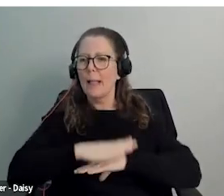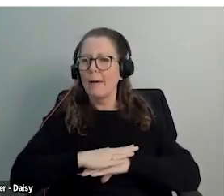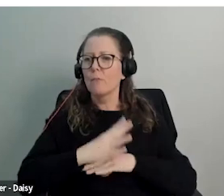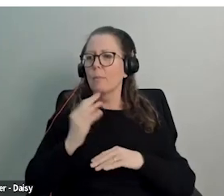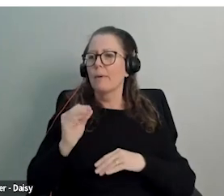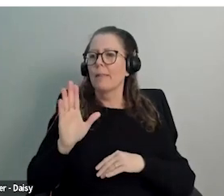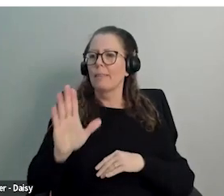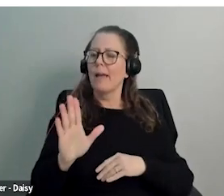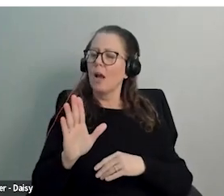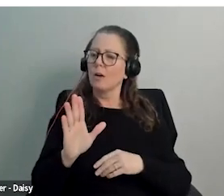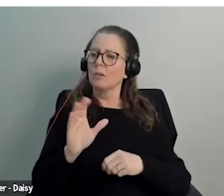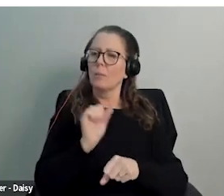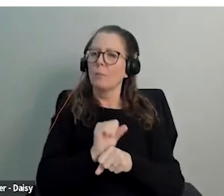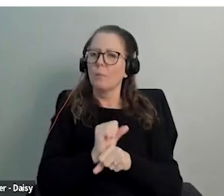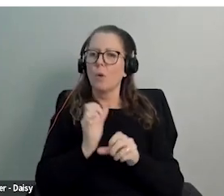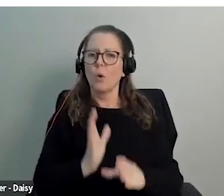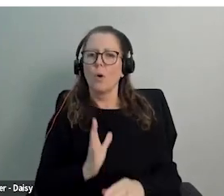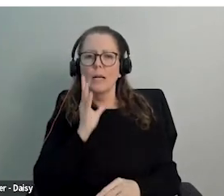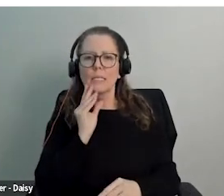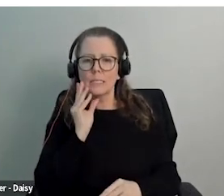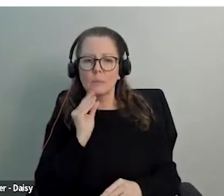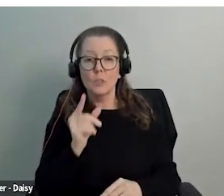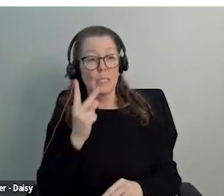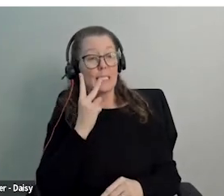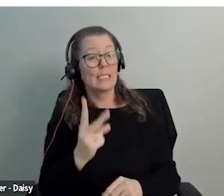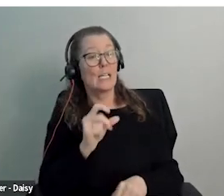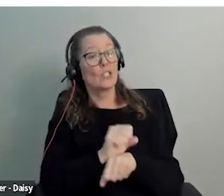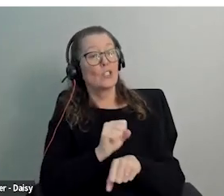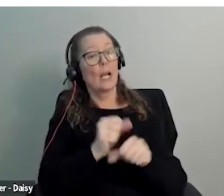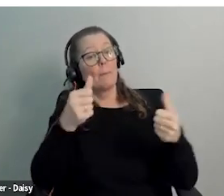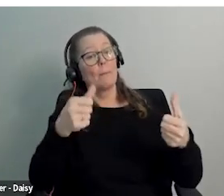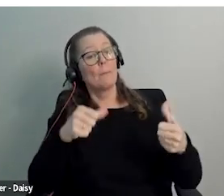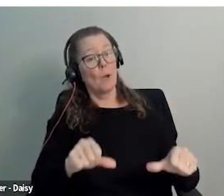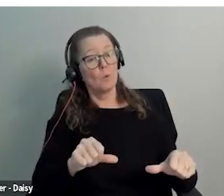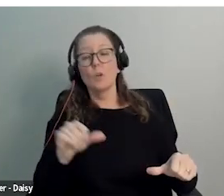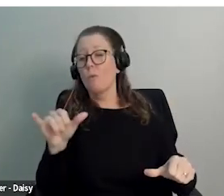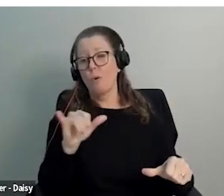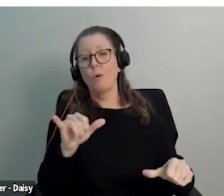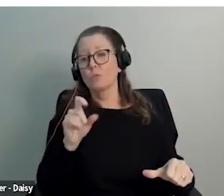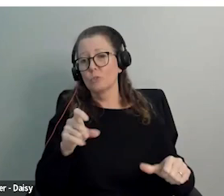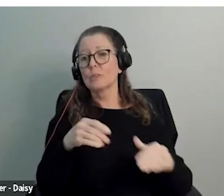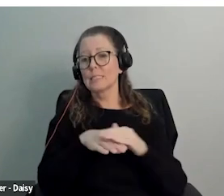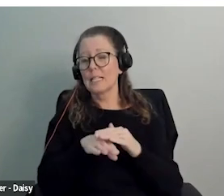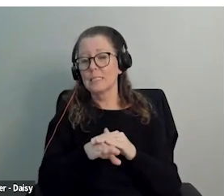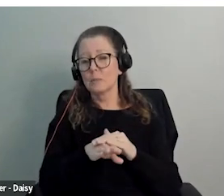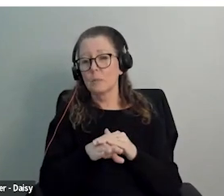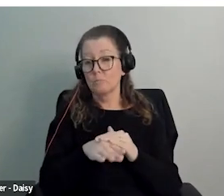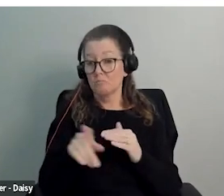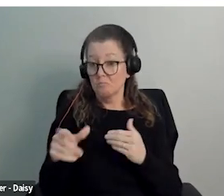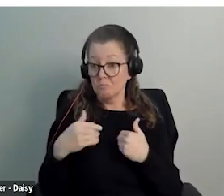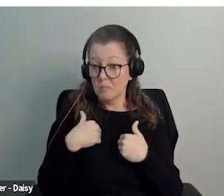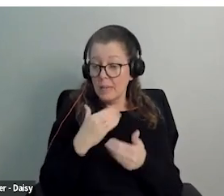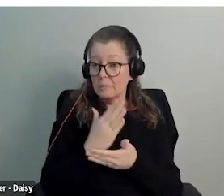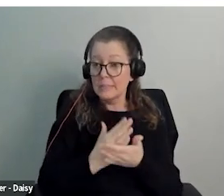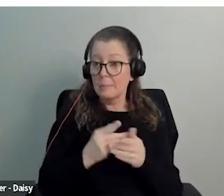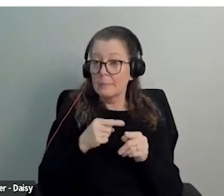experience. The platforms or job boards where their job listings are posted should also be accessible. Do they use specialized